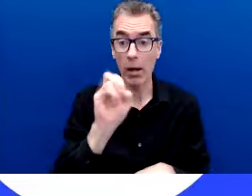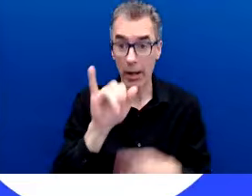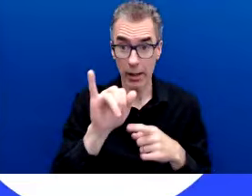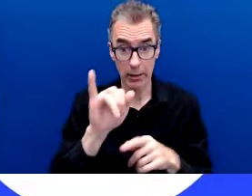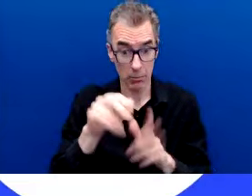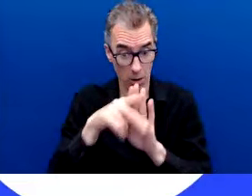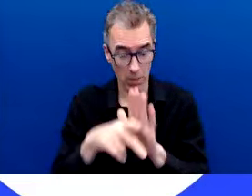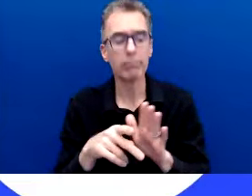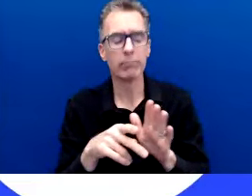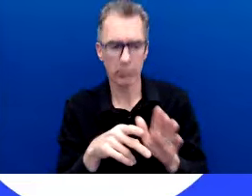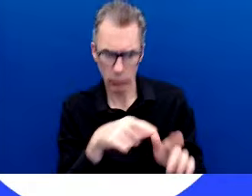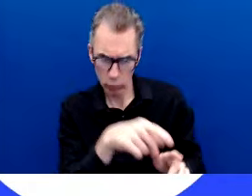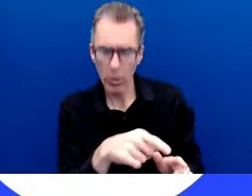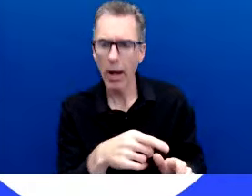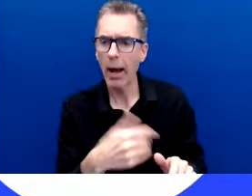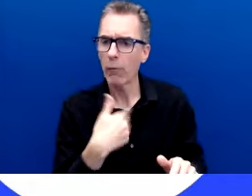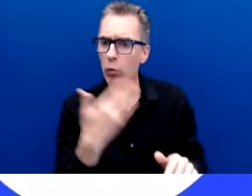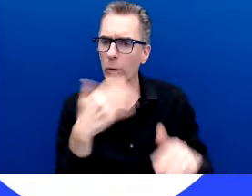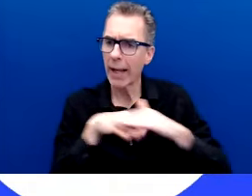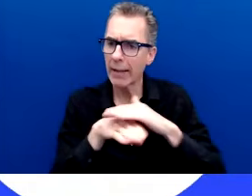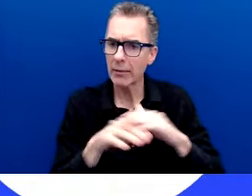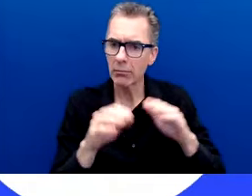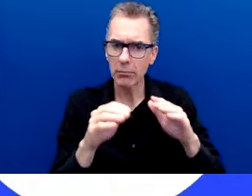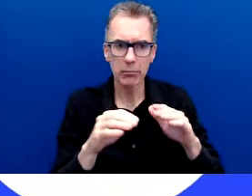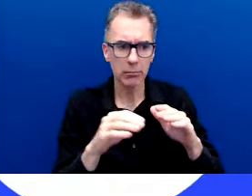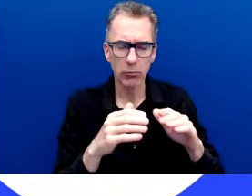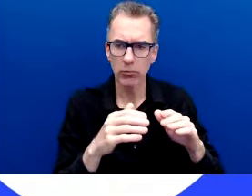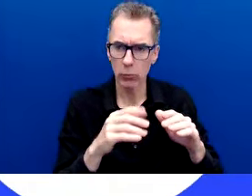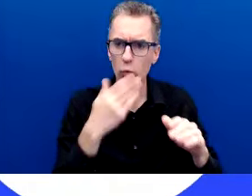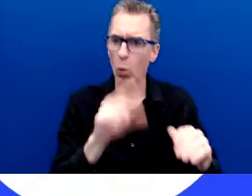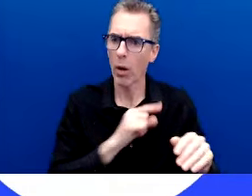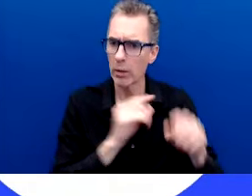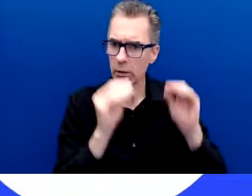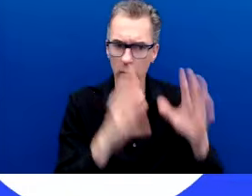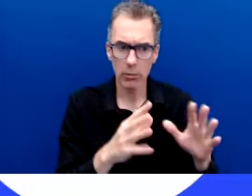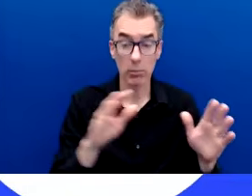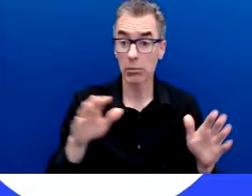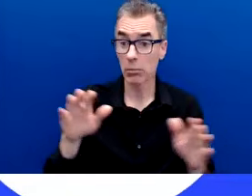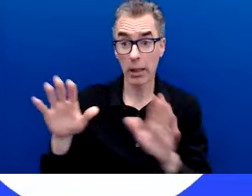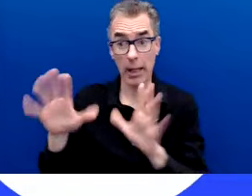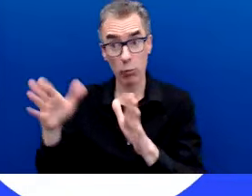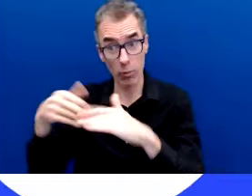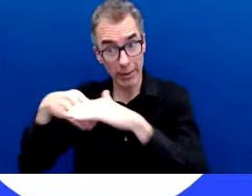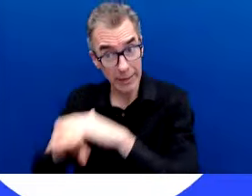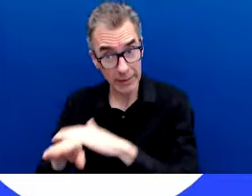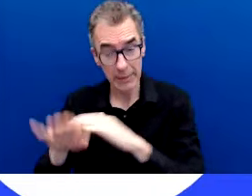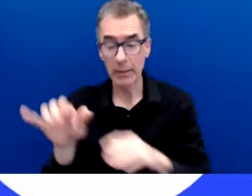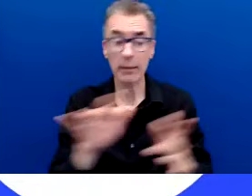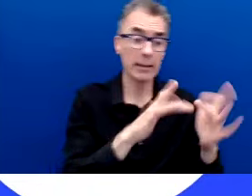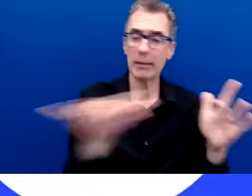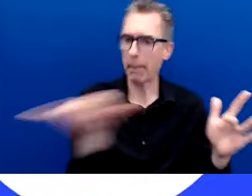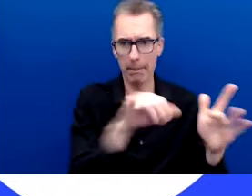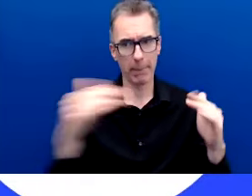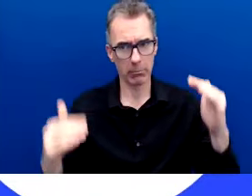high quality instruction, just like they would have in a face-to-face environment. They're going to have, the interaction. They're going to have the